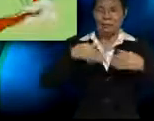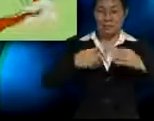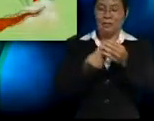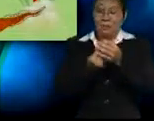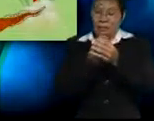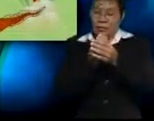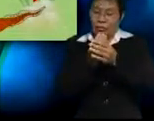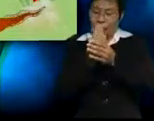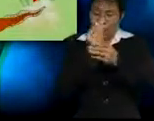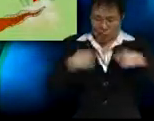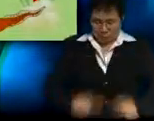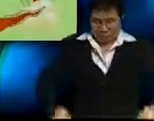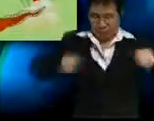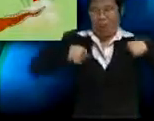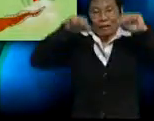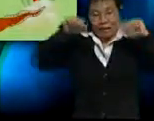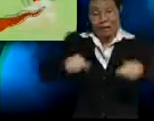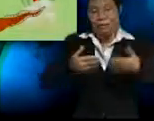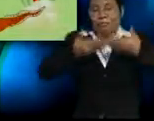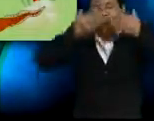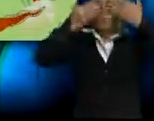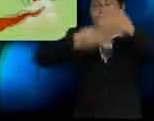lungs, so they can breathe out of